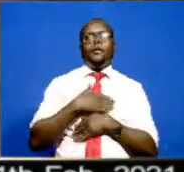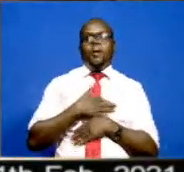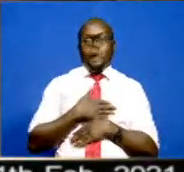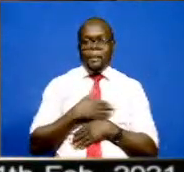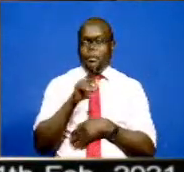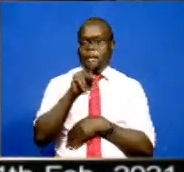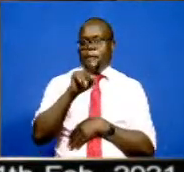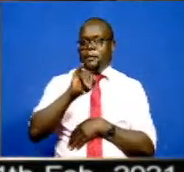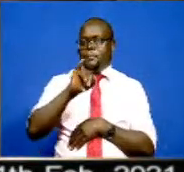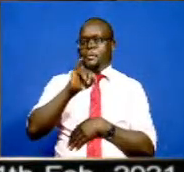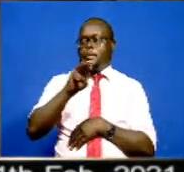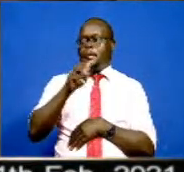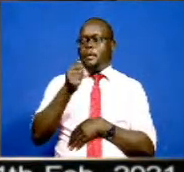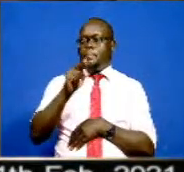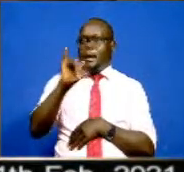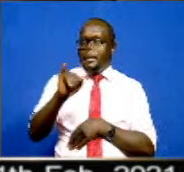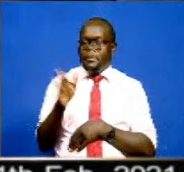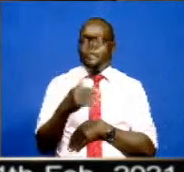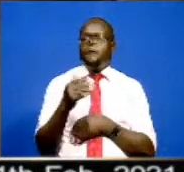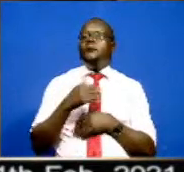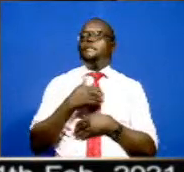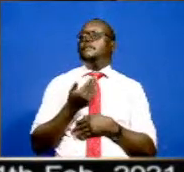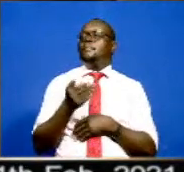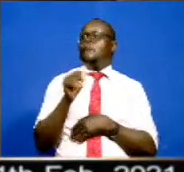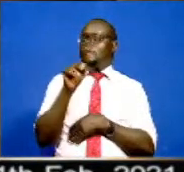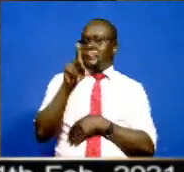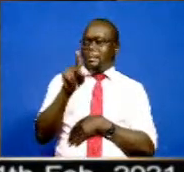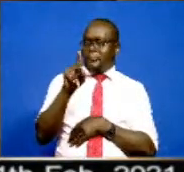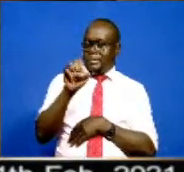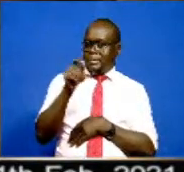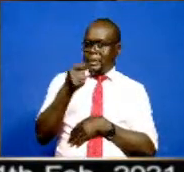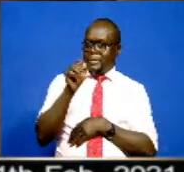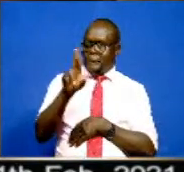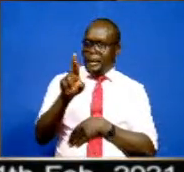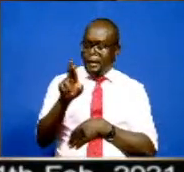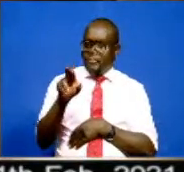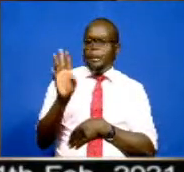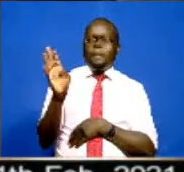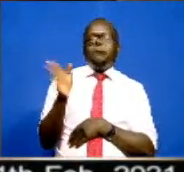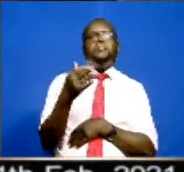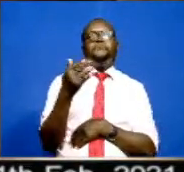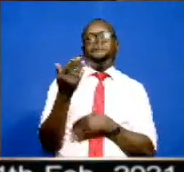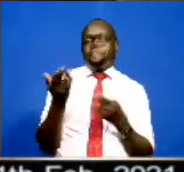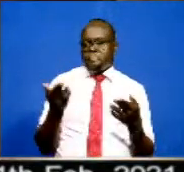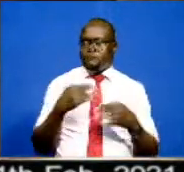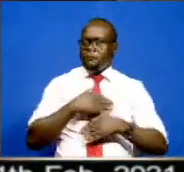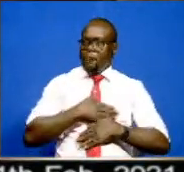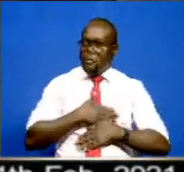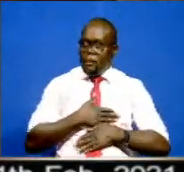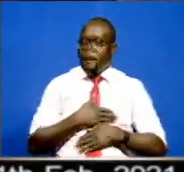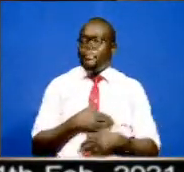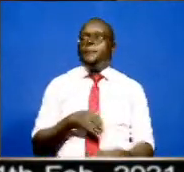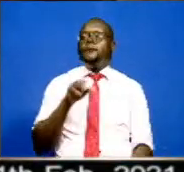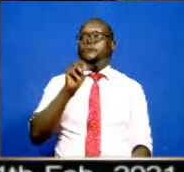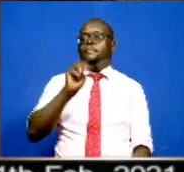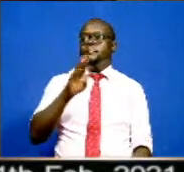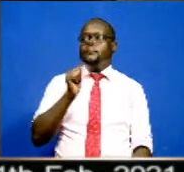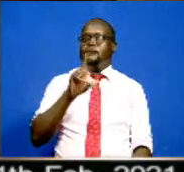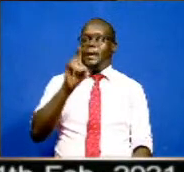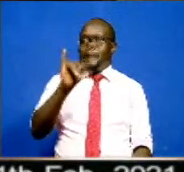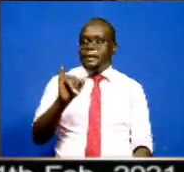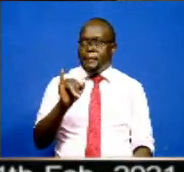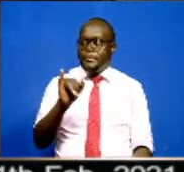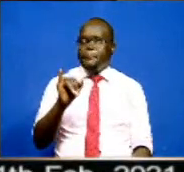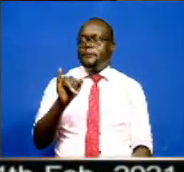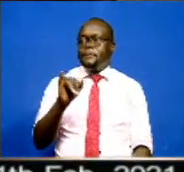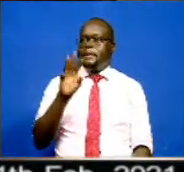Kimani, MP, the Honorable Alfred Kiptol Keter, MP, the Honorable CPA John Bandi,